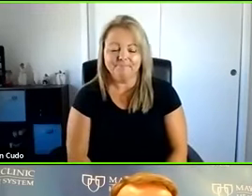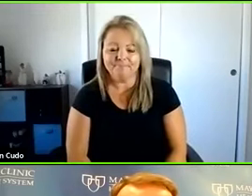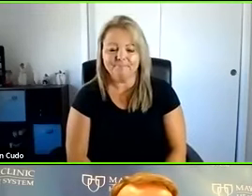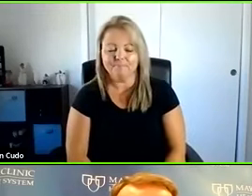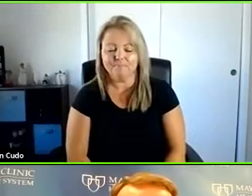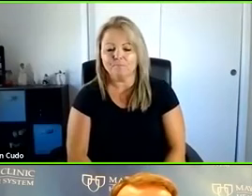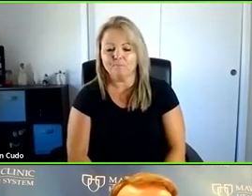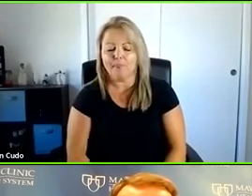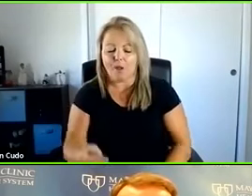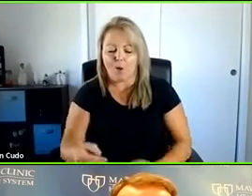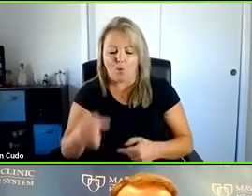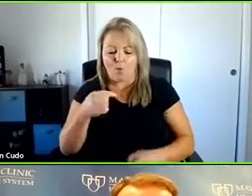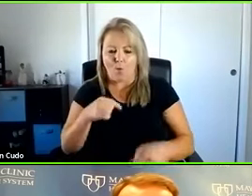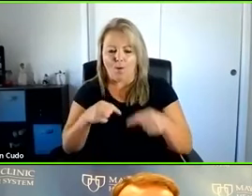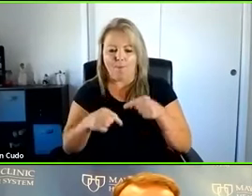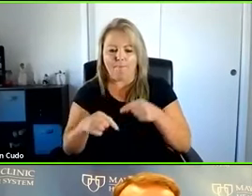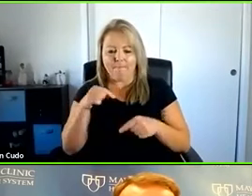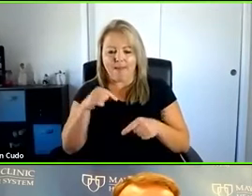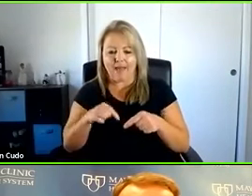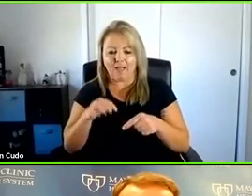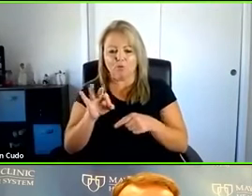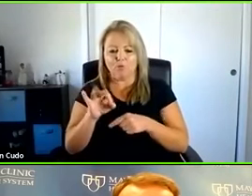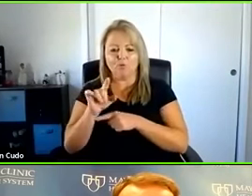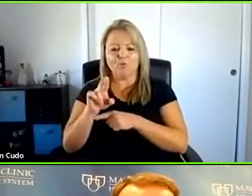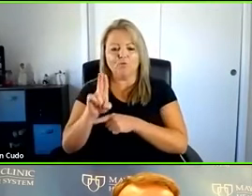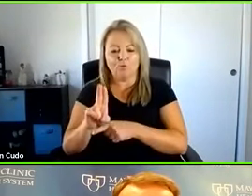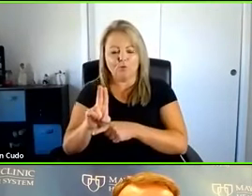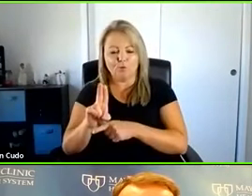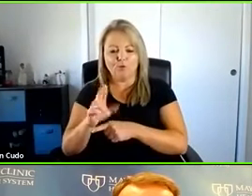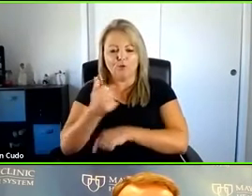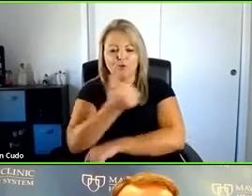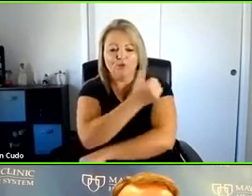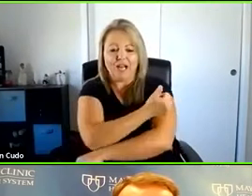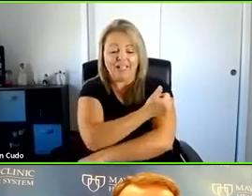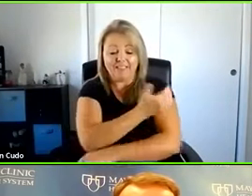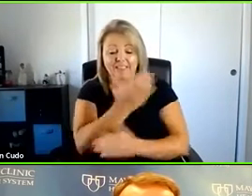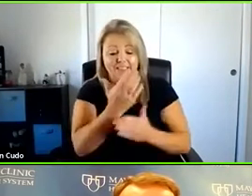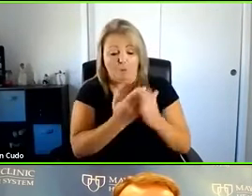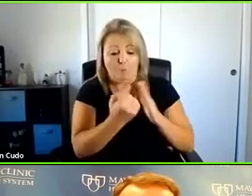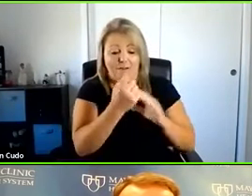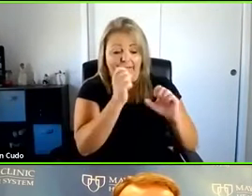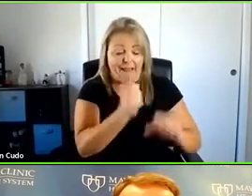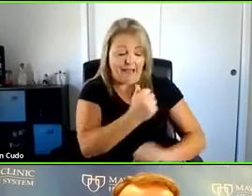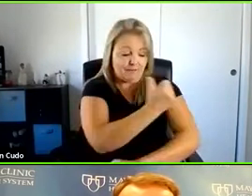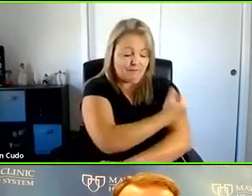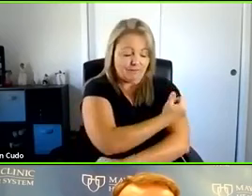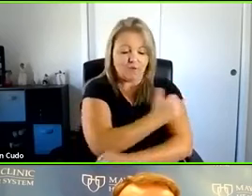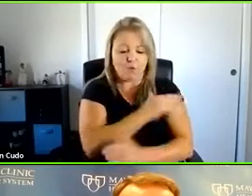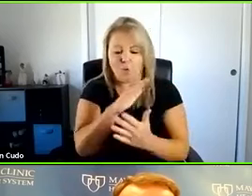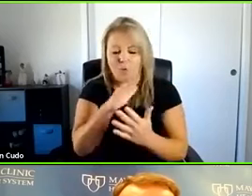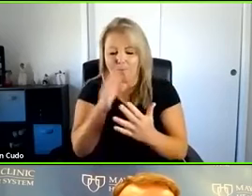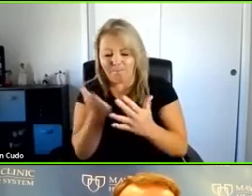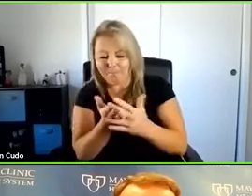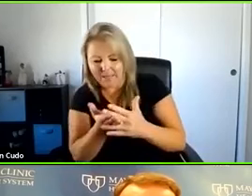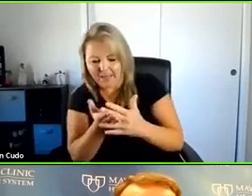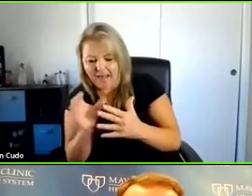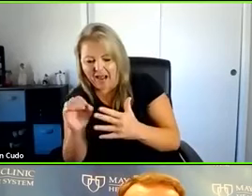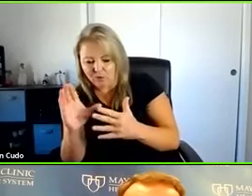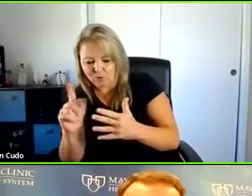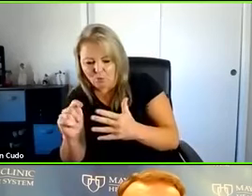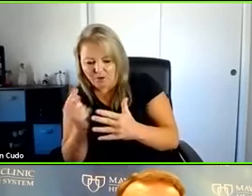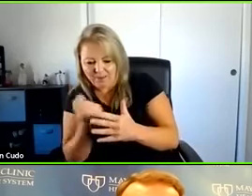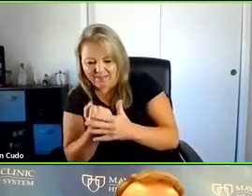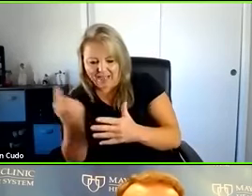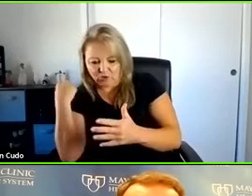Going back to flu shots for a second, when is someone eligible to get it? So if you got your flu shot maybe mid-October last year, do they have to wait